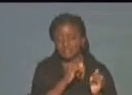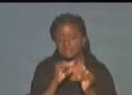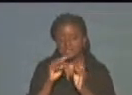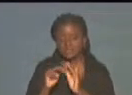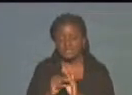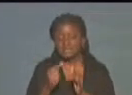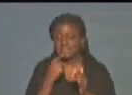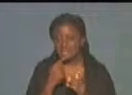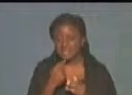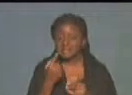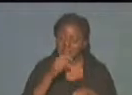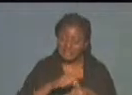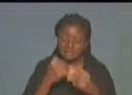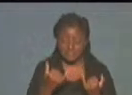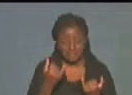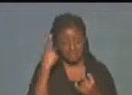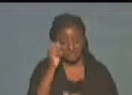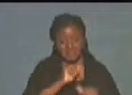action, not talk.